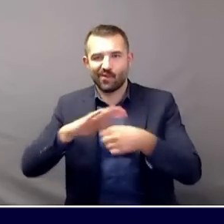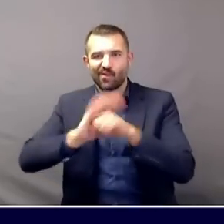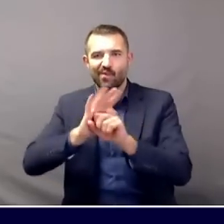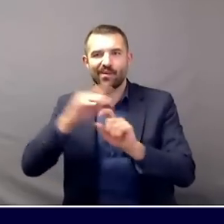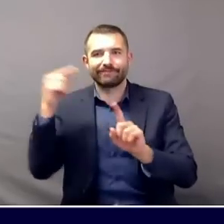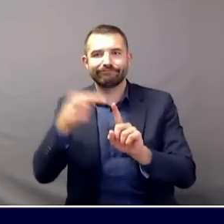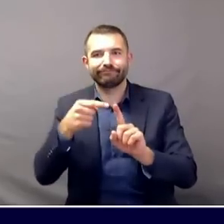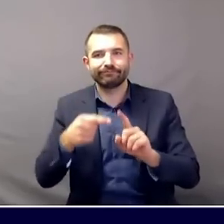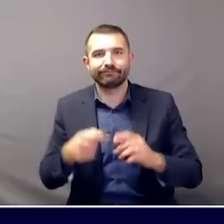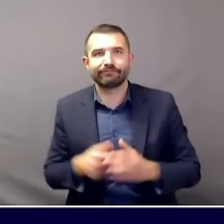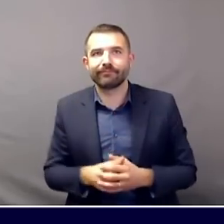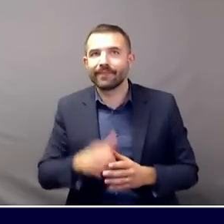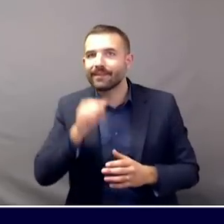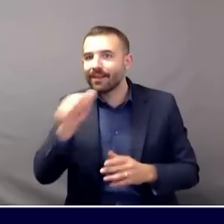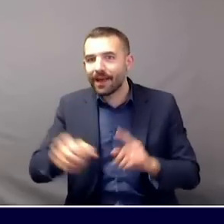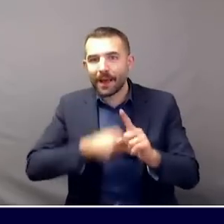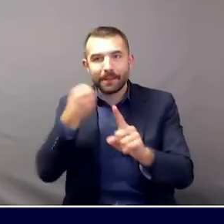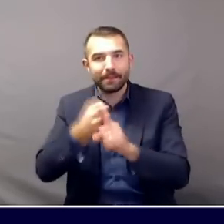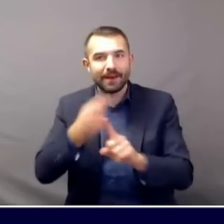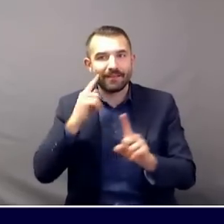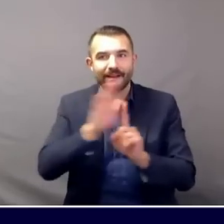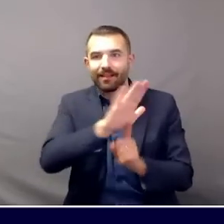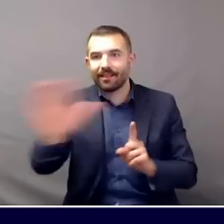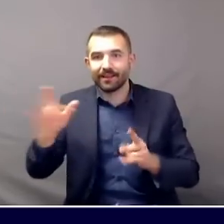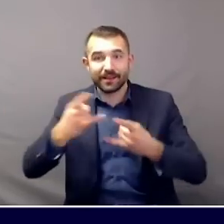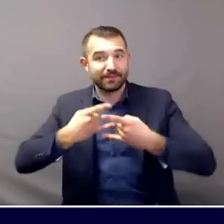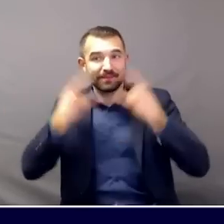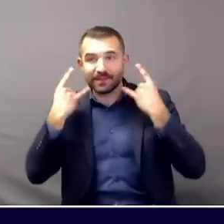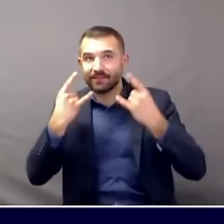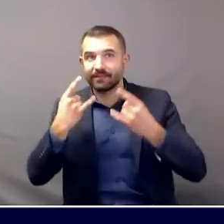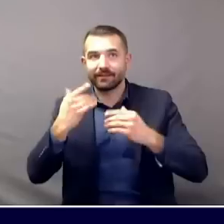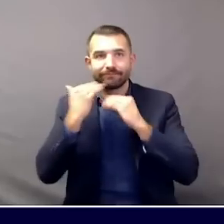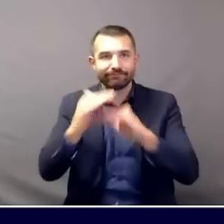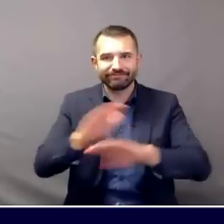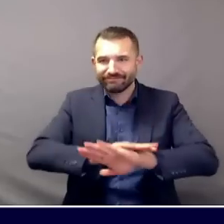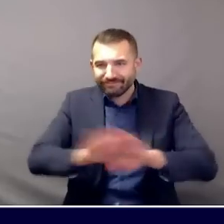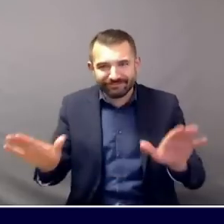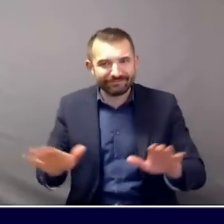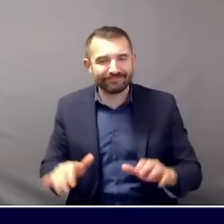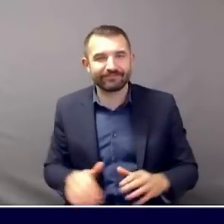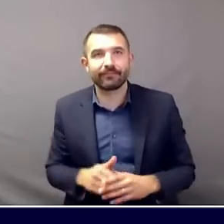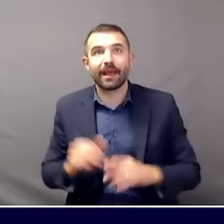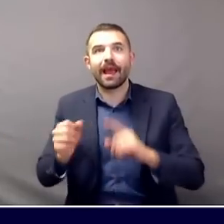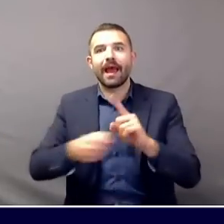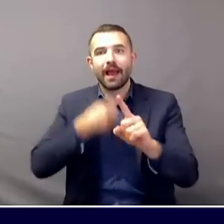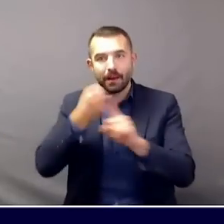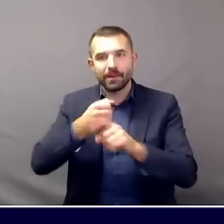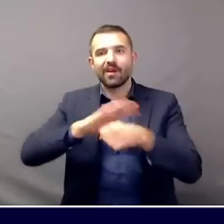I'll just leave with that message. Thank you very much. Thank you very much, everyone. Have a good afternoon.